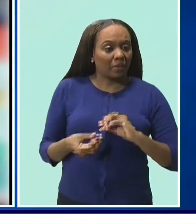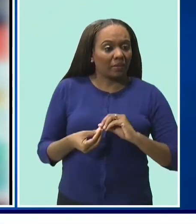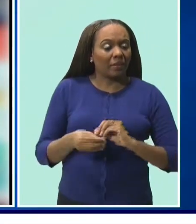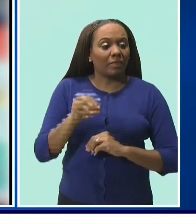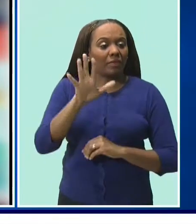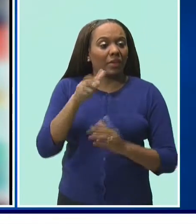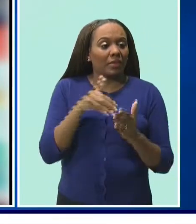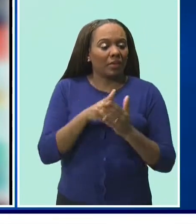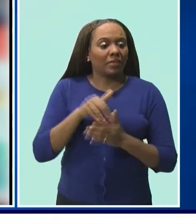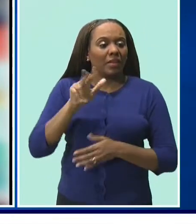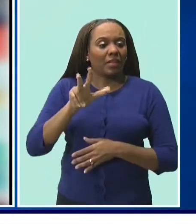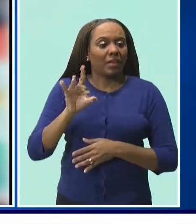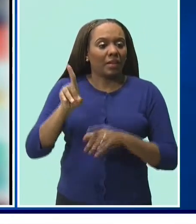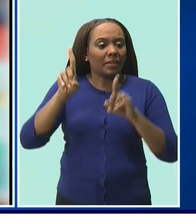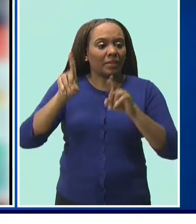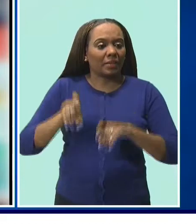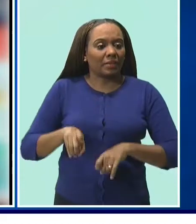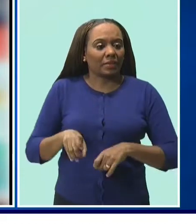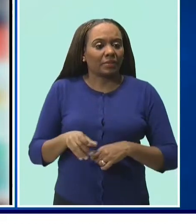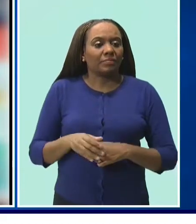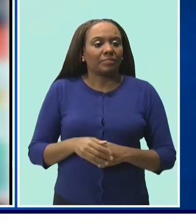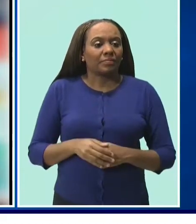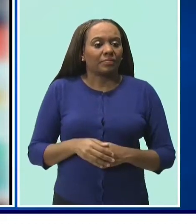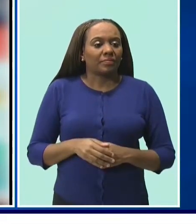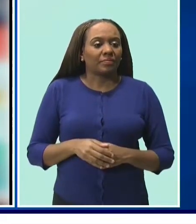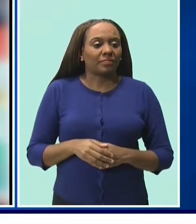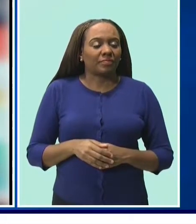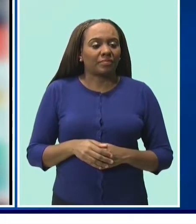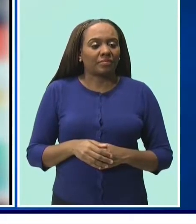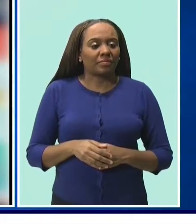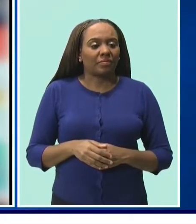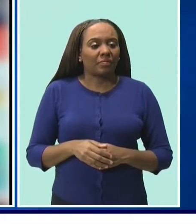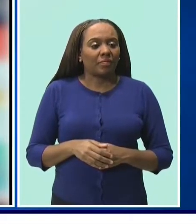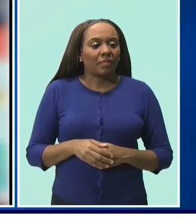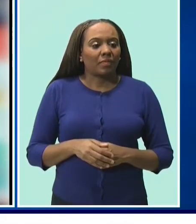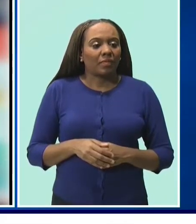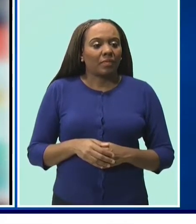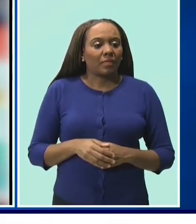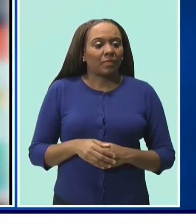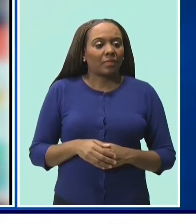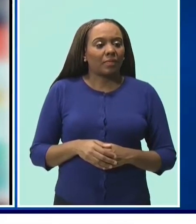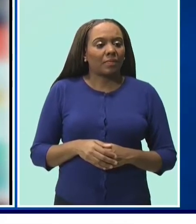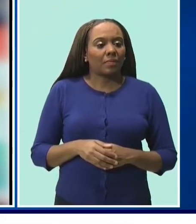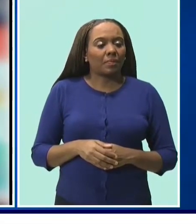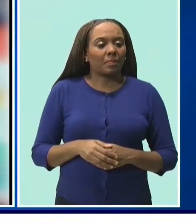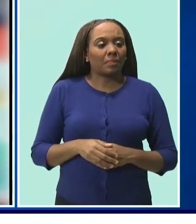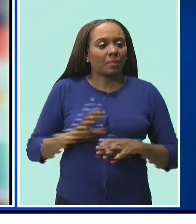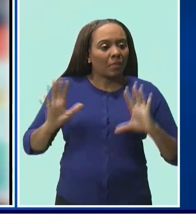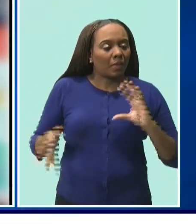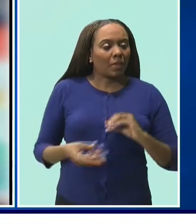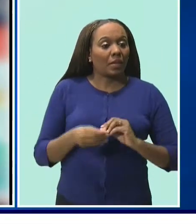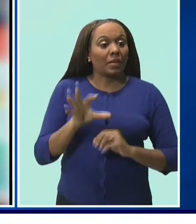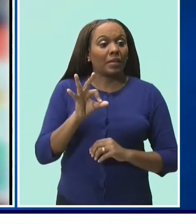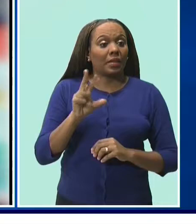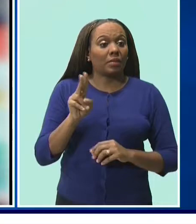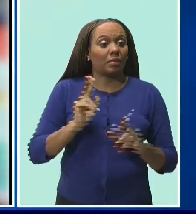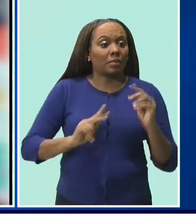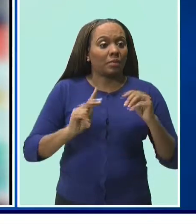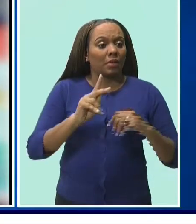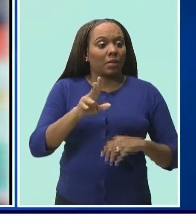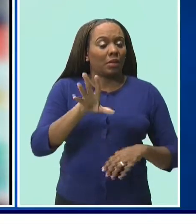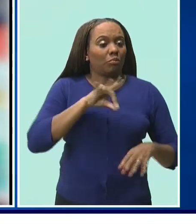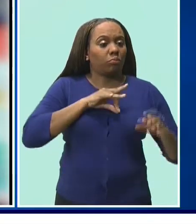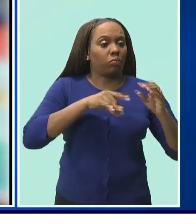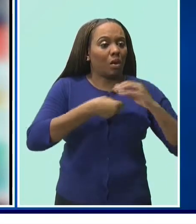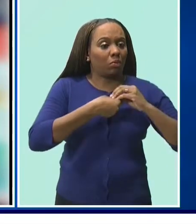completed 5,039 tests. Of the 92 confirmed cases recorded since March 16th, 76